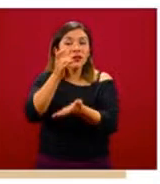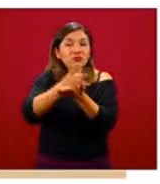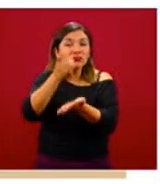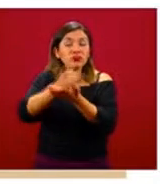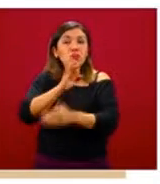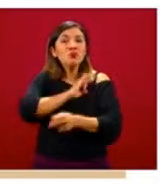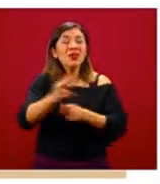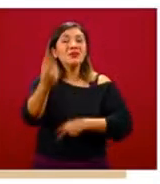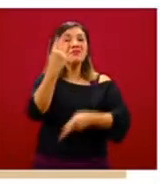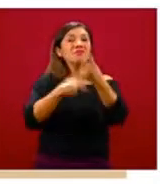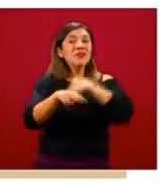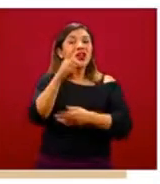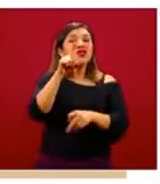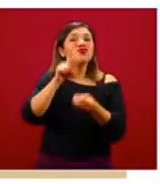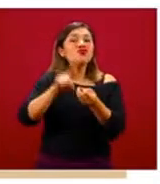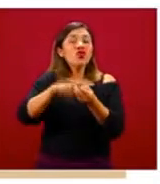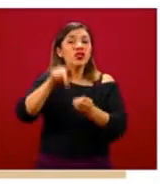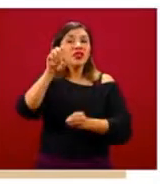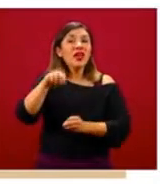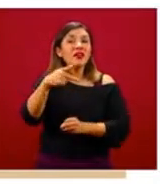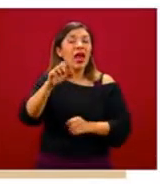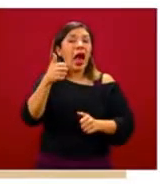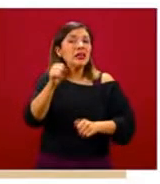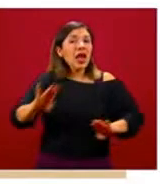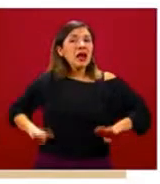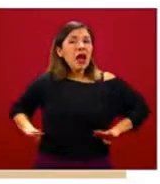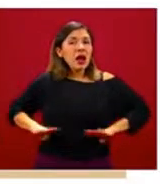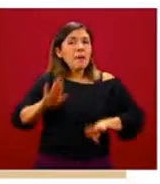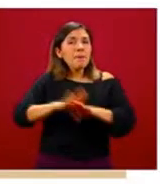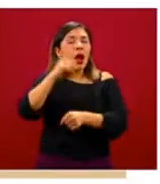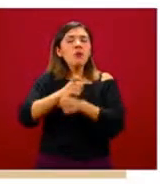species. Also, the epidemiological